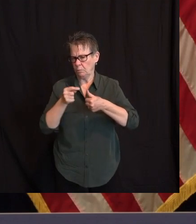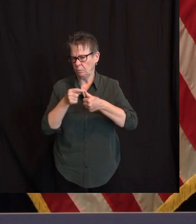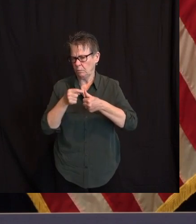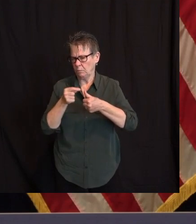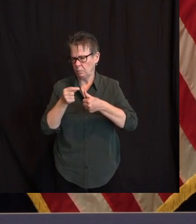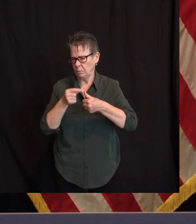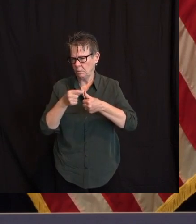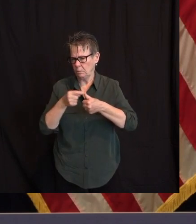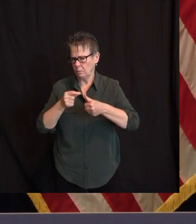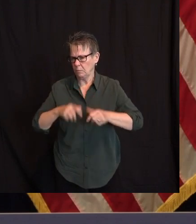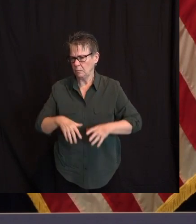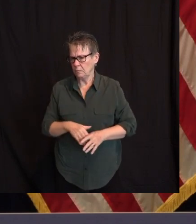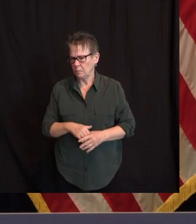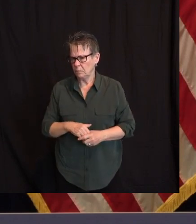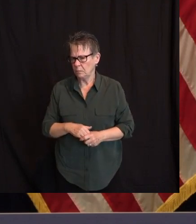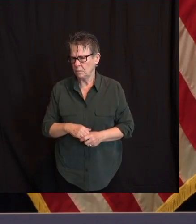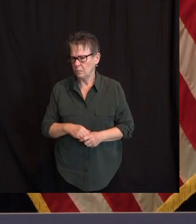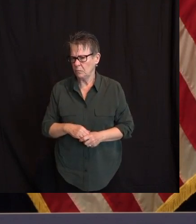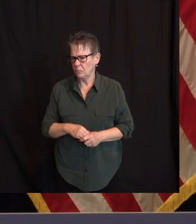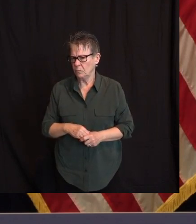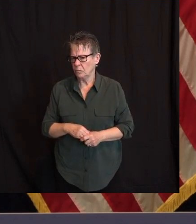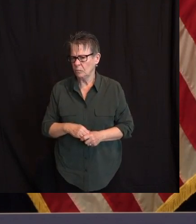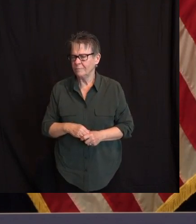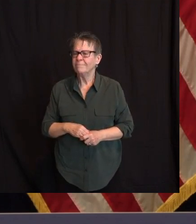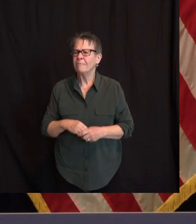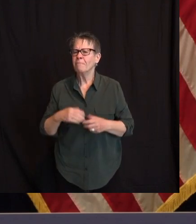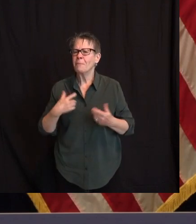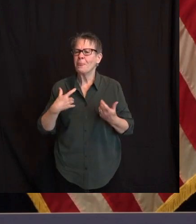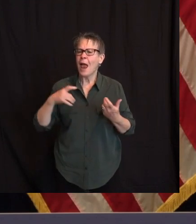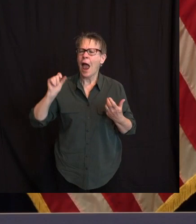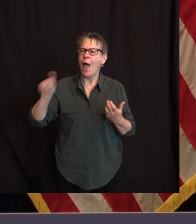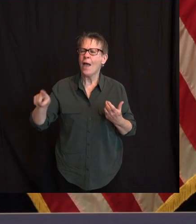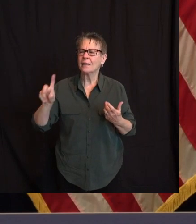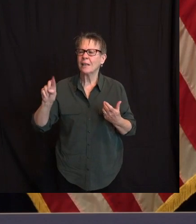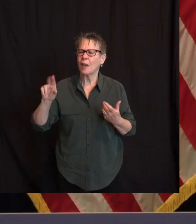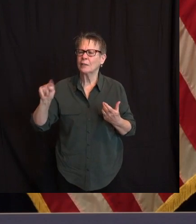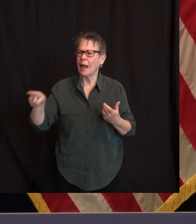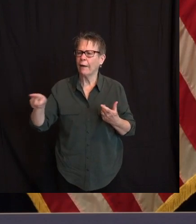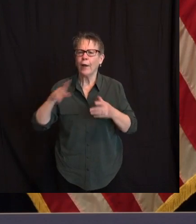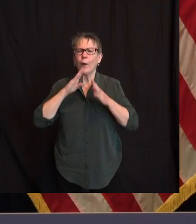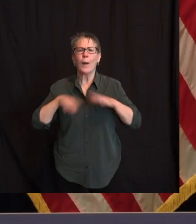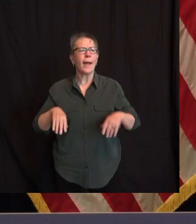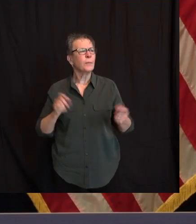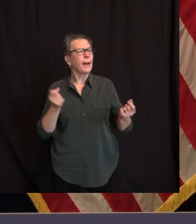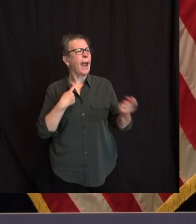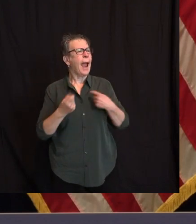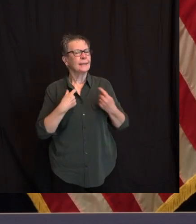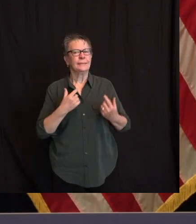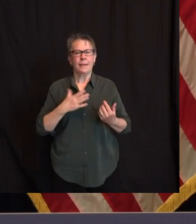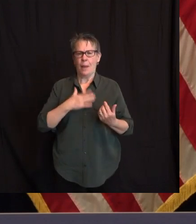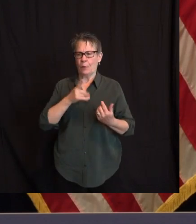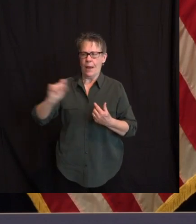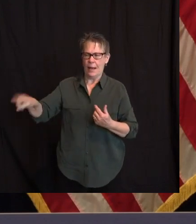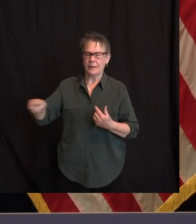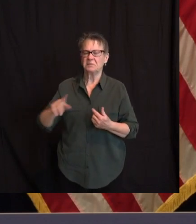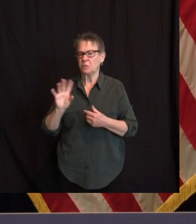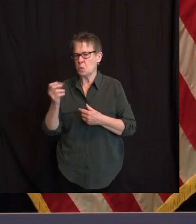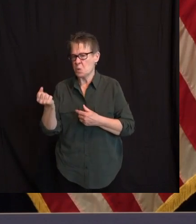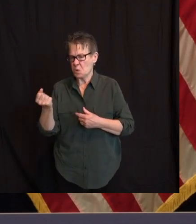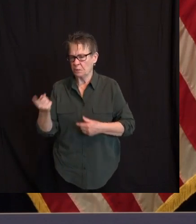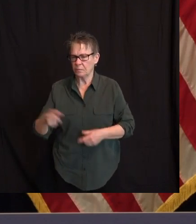did that for us. I've got the question that Mahan asked me to ask. Yes. From Politico. The Phase 2 stimulus package included money to